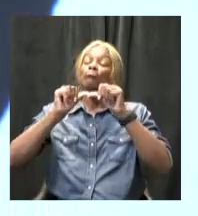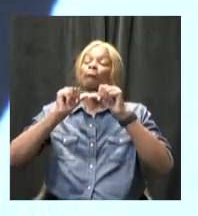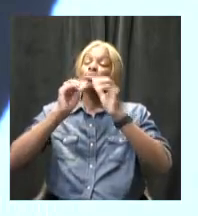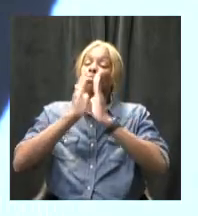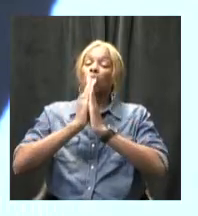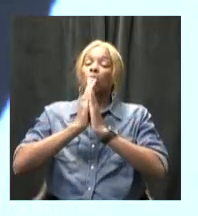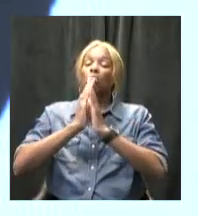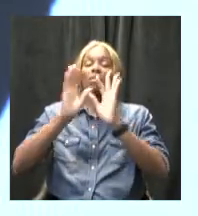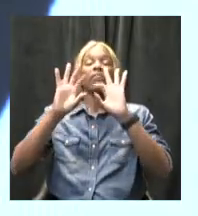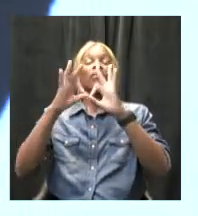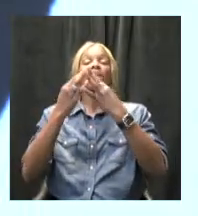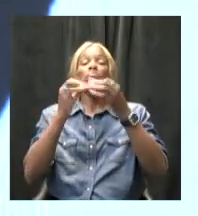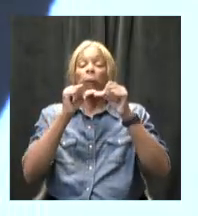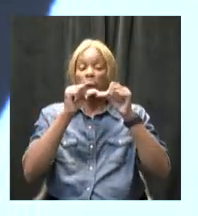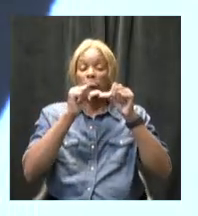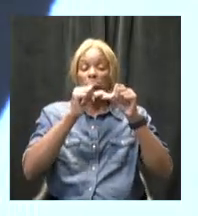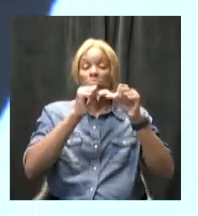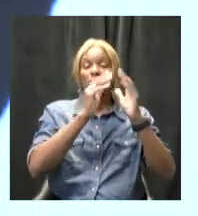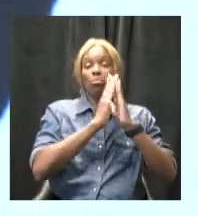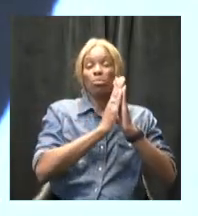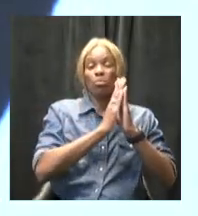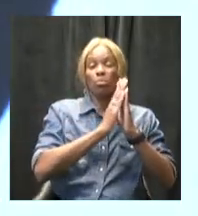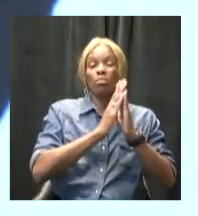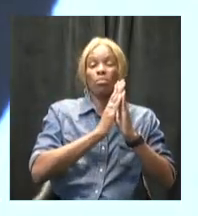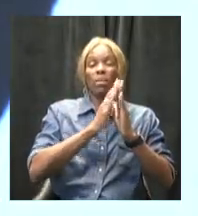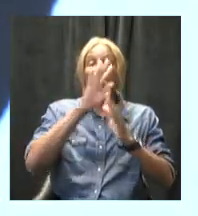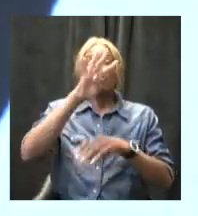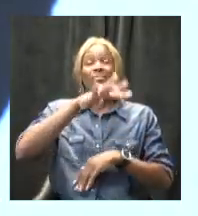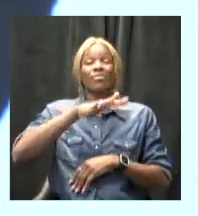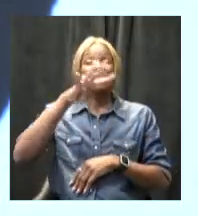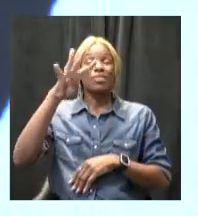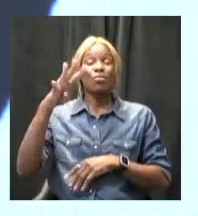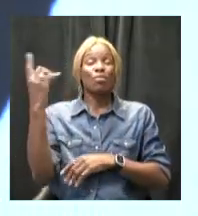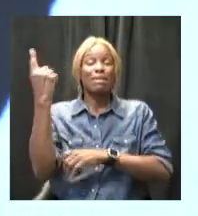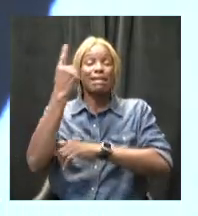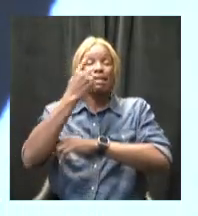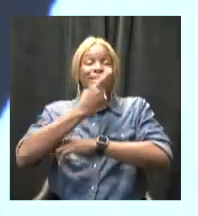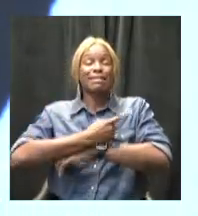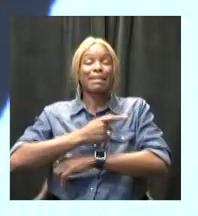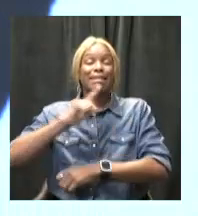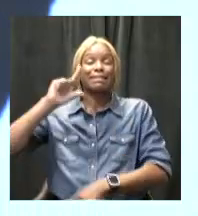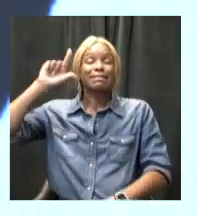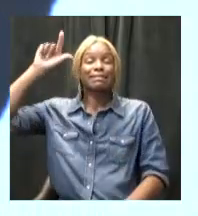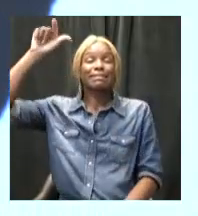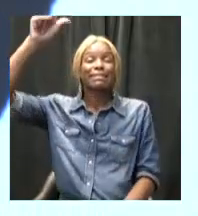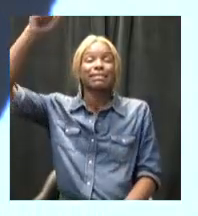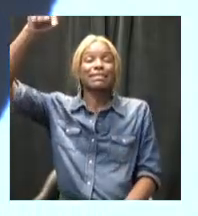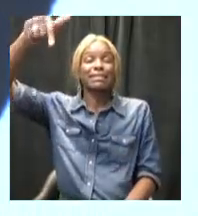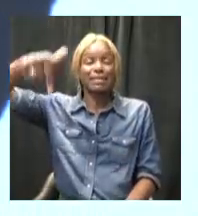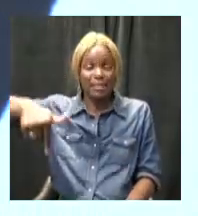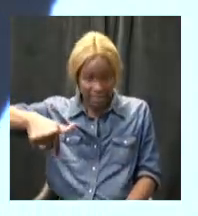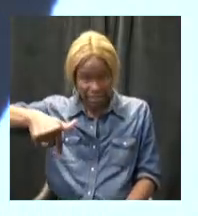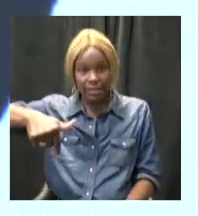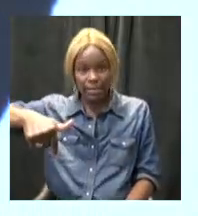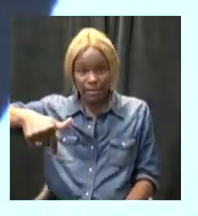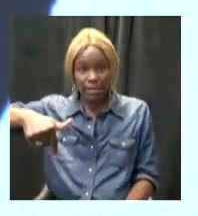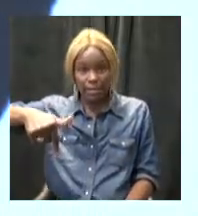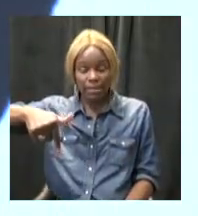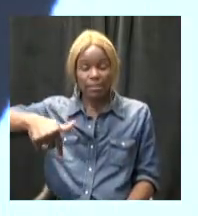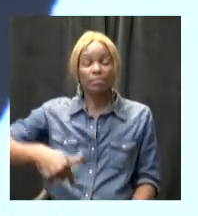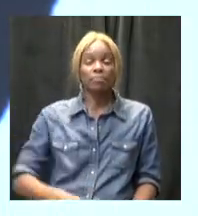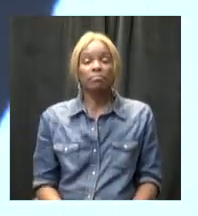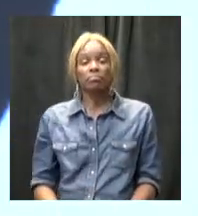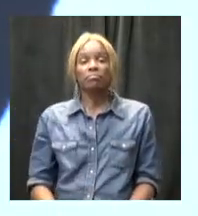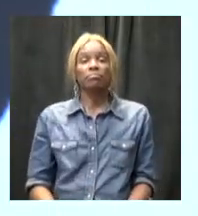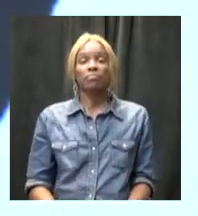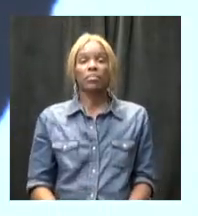kept on praying. And 44 days later, after they had tried multiple times, three times to take her off, but